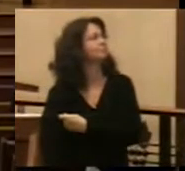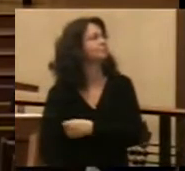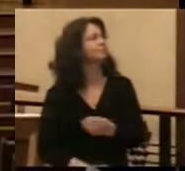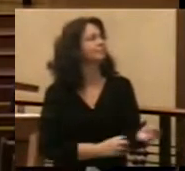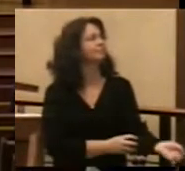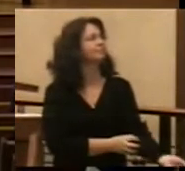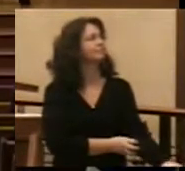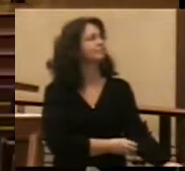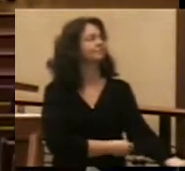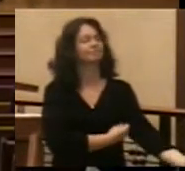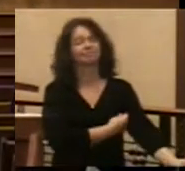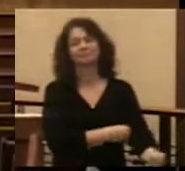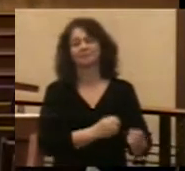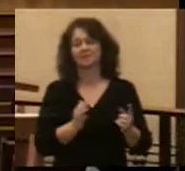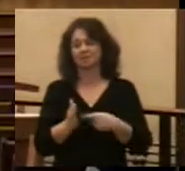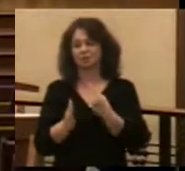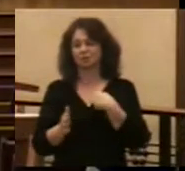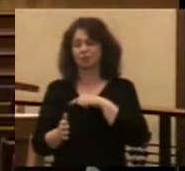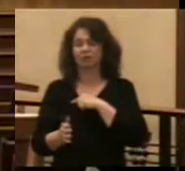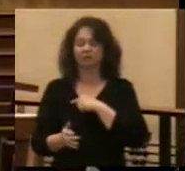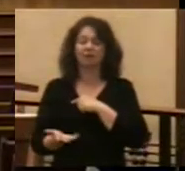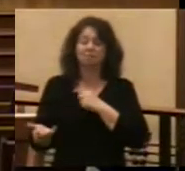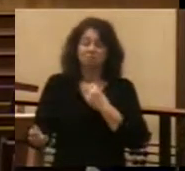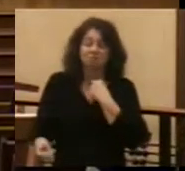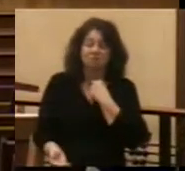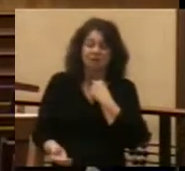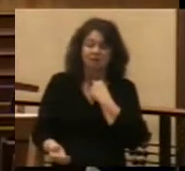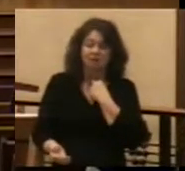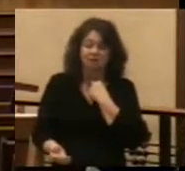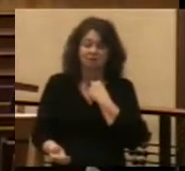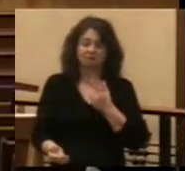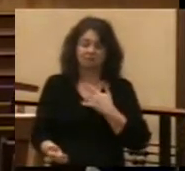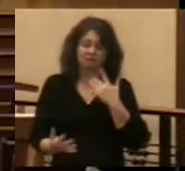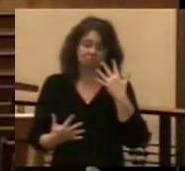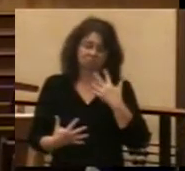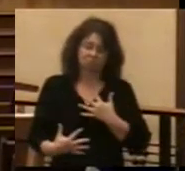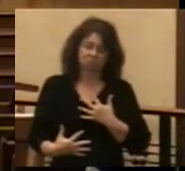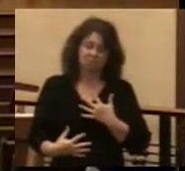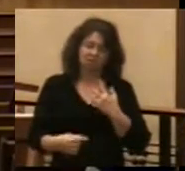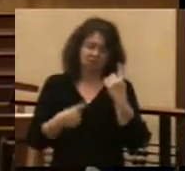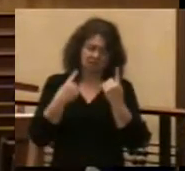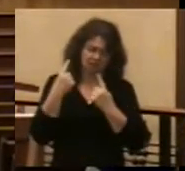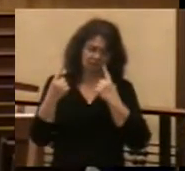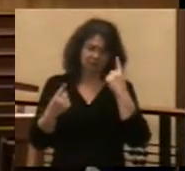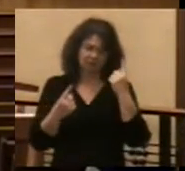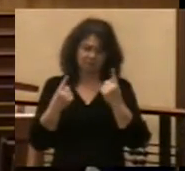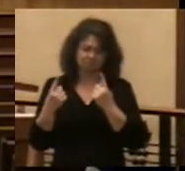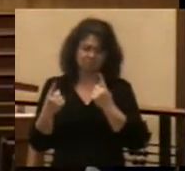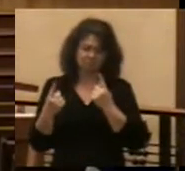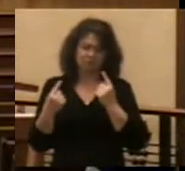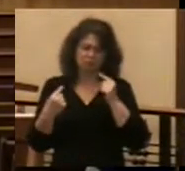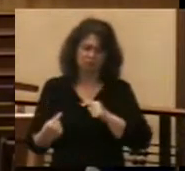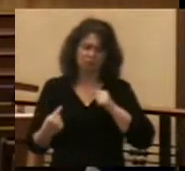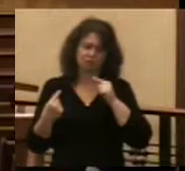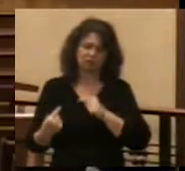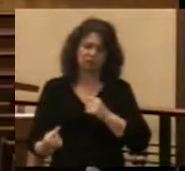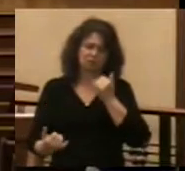sometimes this is where we find ourselves, lamenting life and its woes.